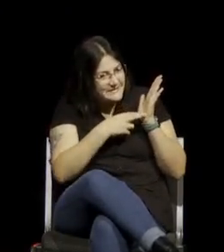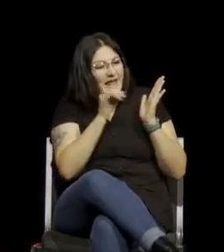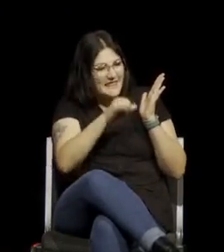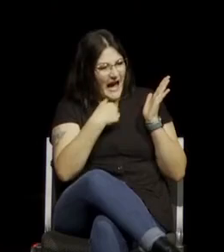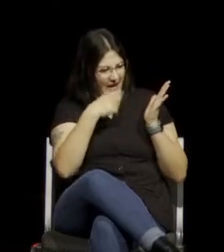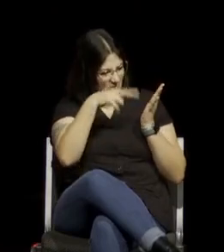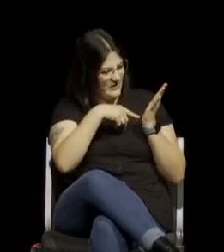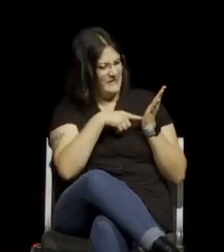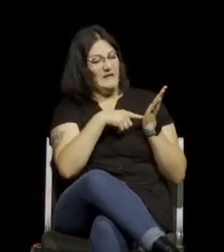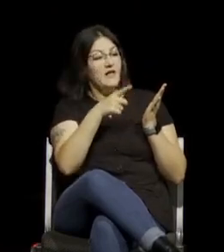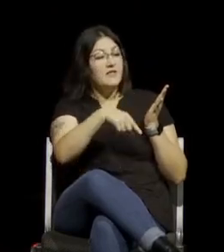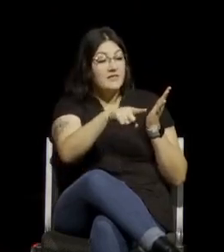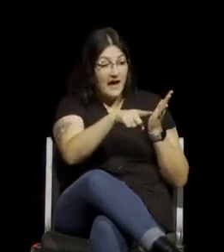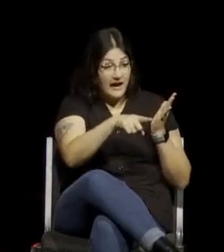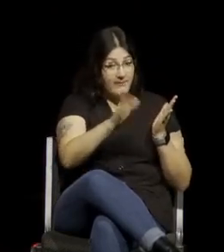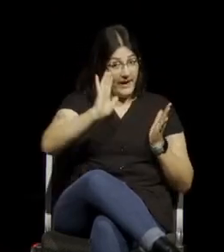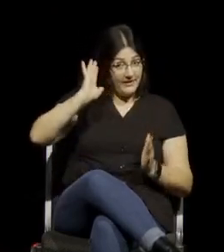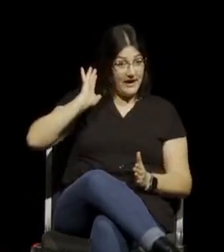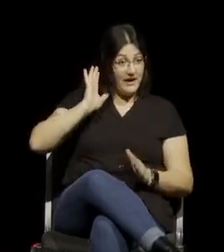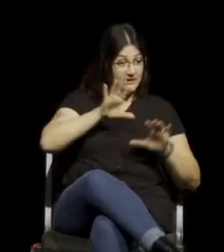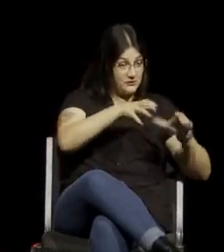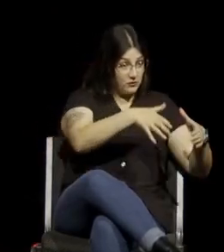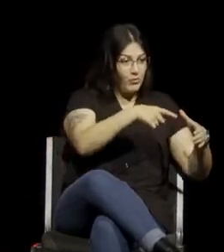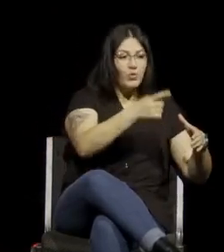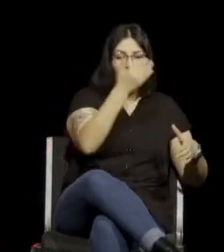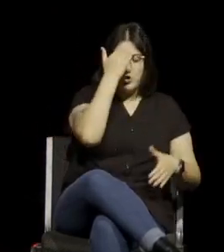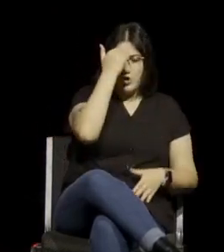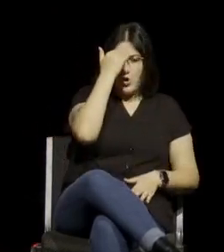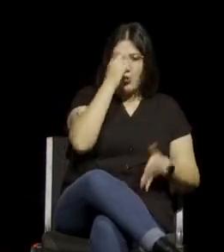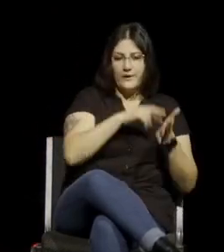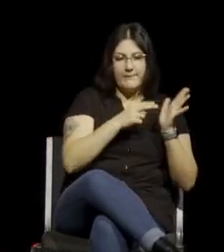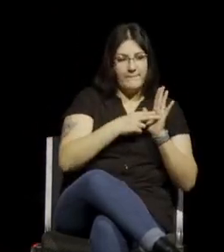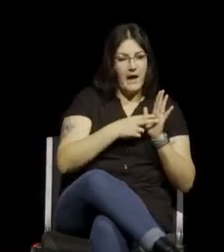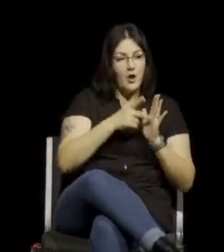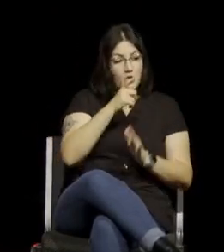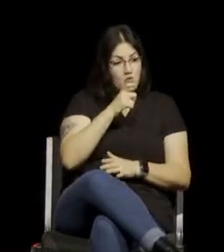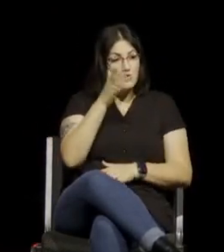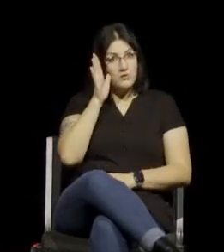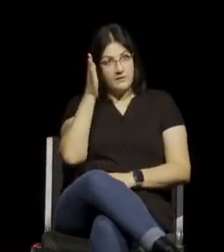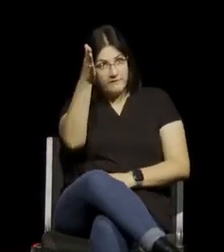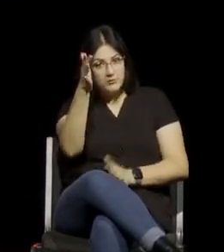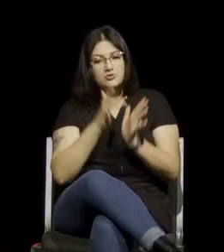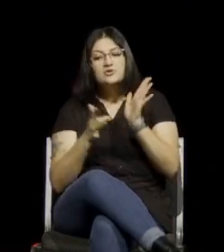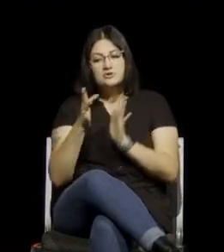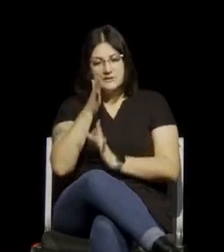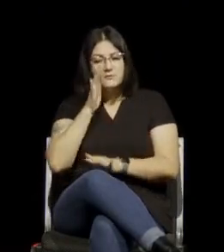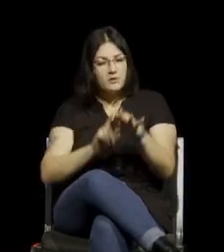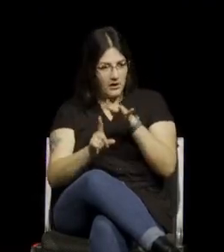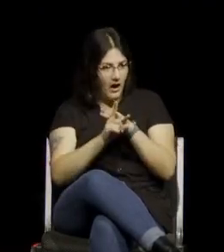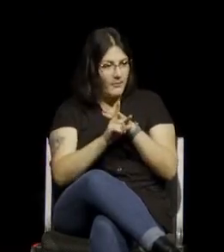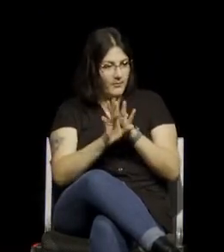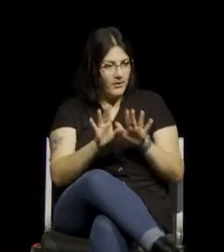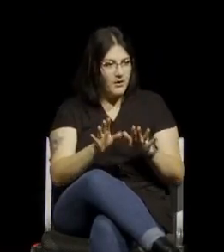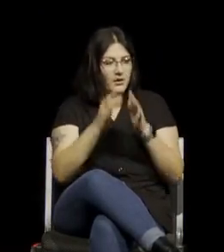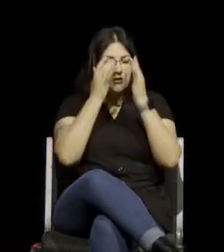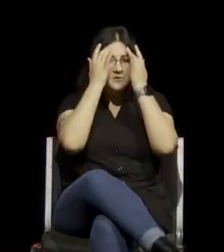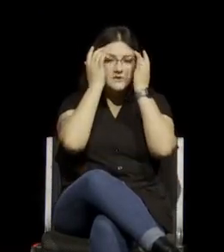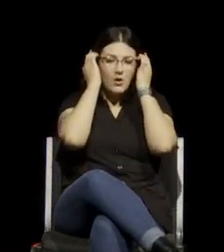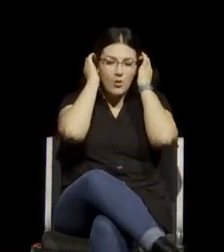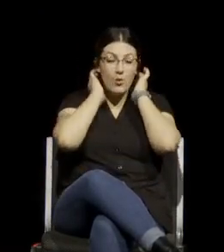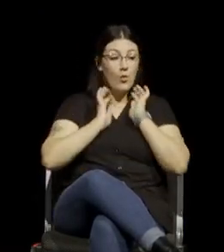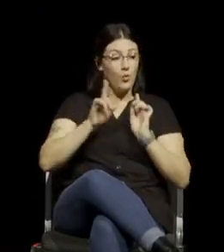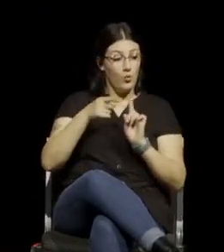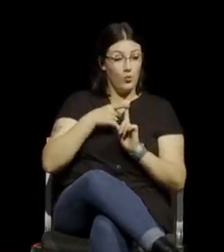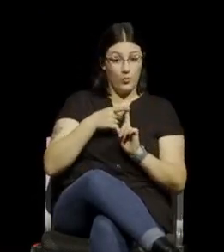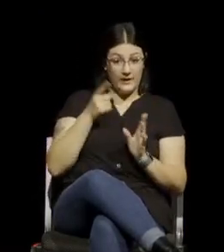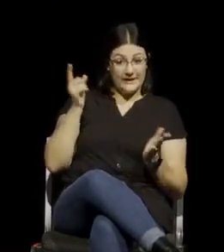They would be all too familiar with the coming Messiah and what he was to be like. So when he points to